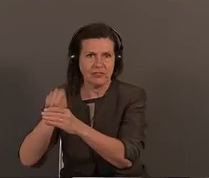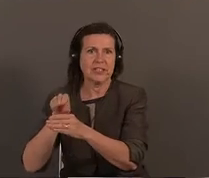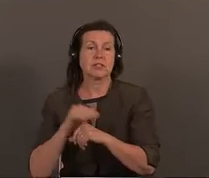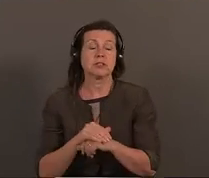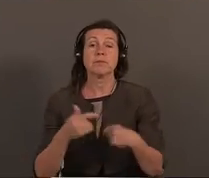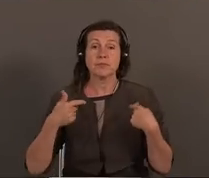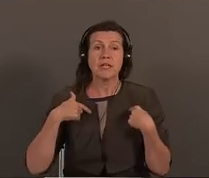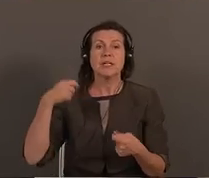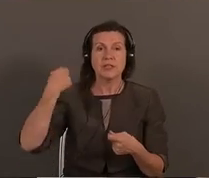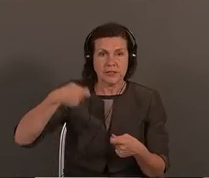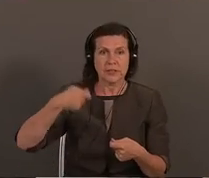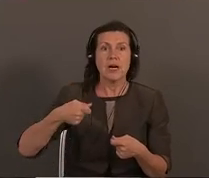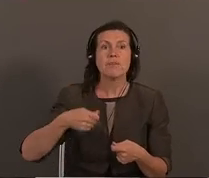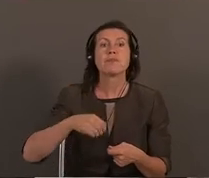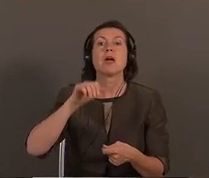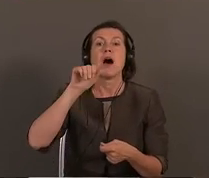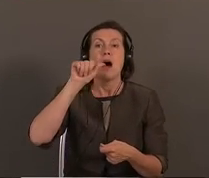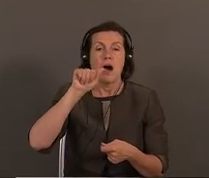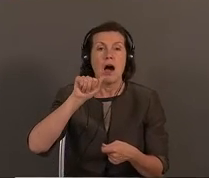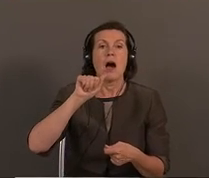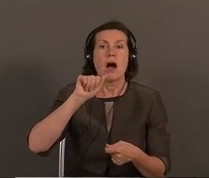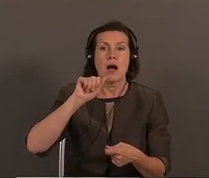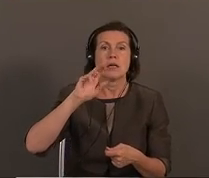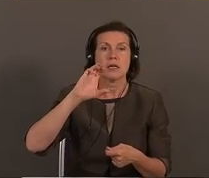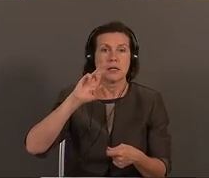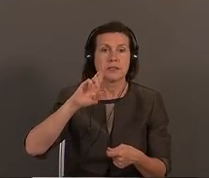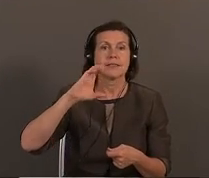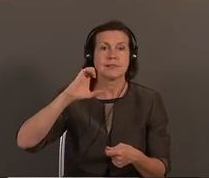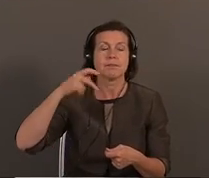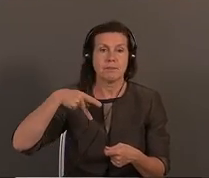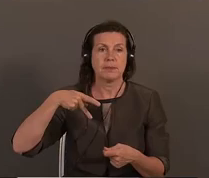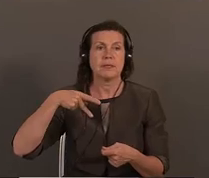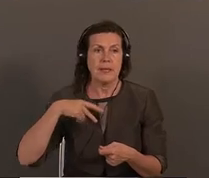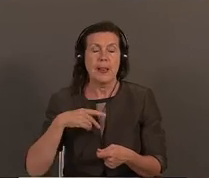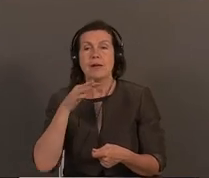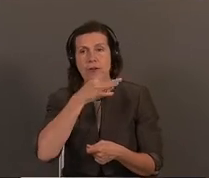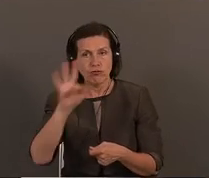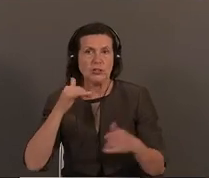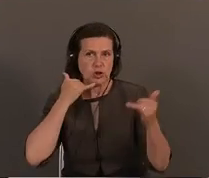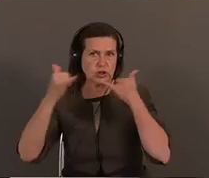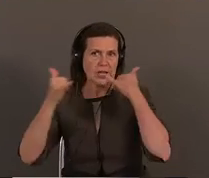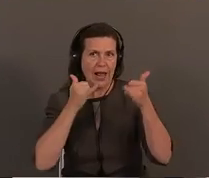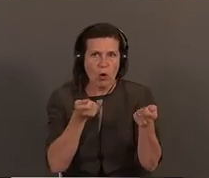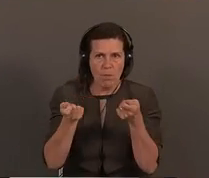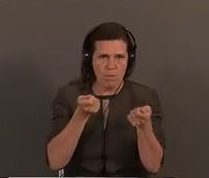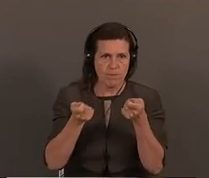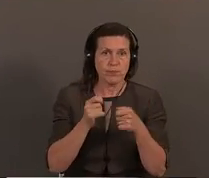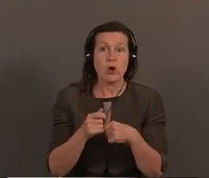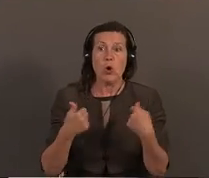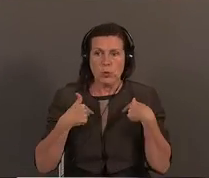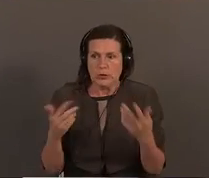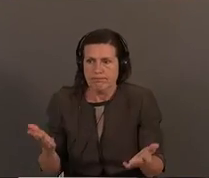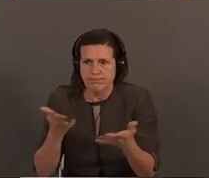chairman of Arcep, which is the French telecom regulator, is that we are fostering competition, we are pushing operators to